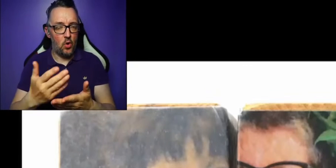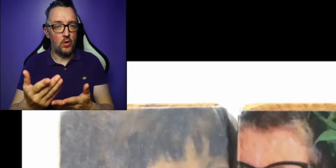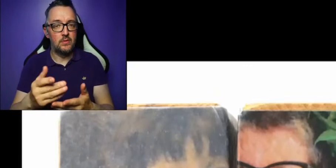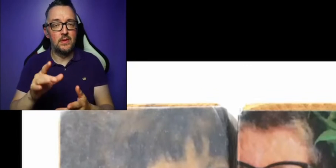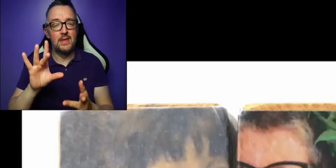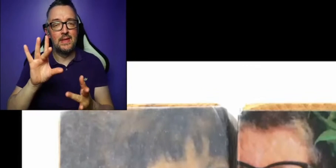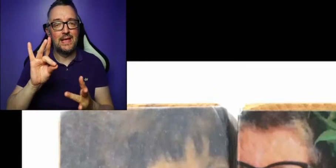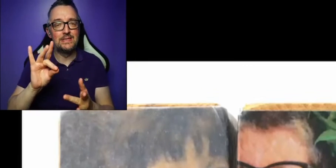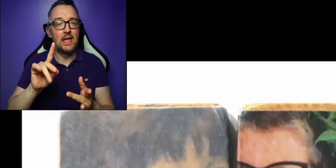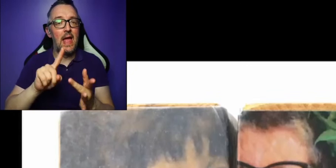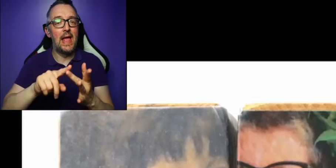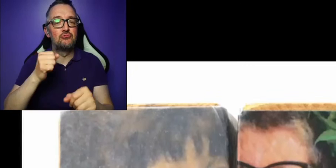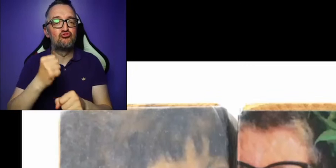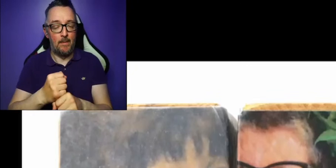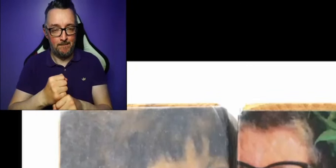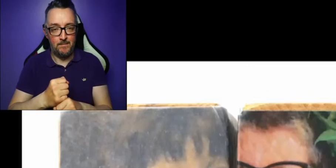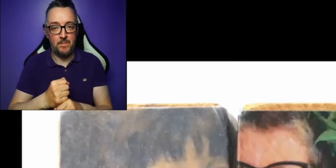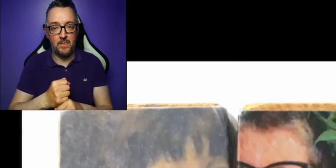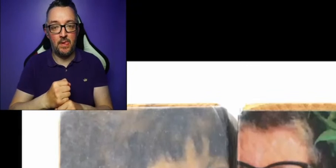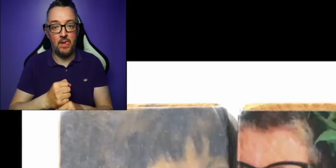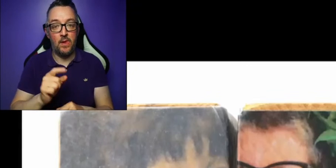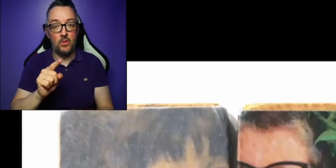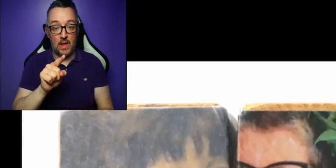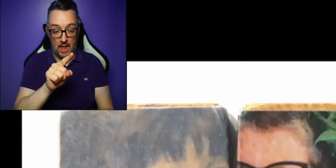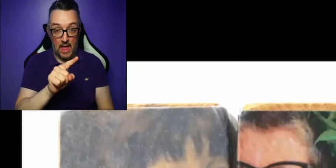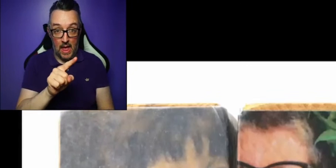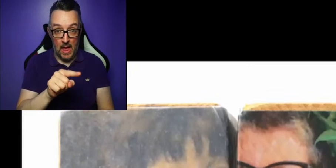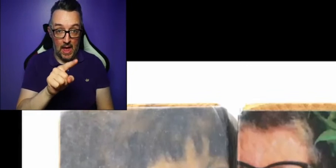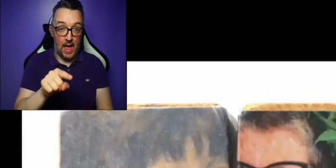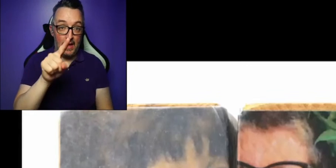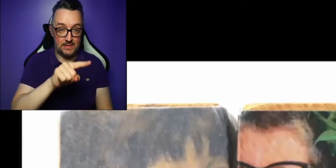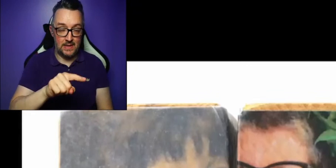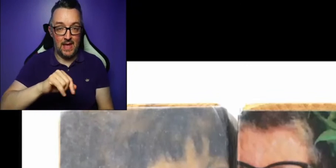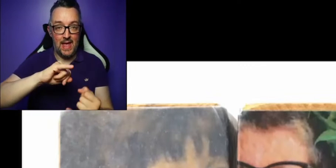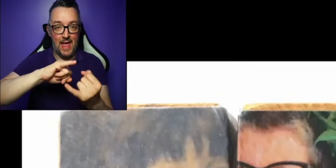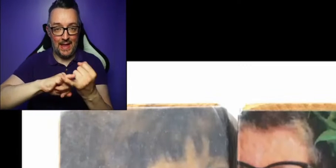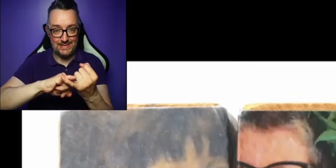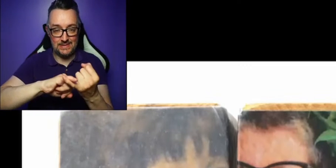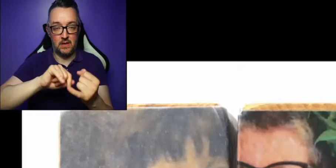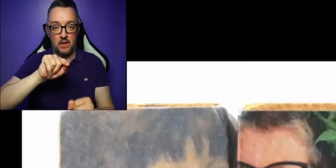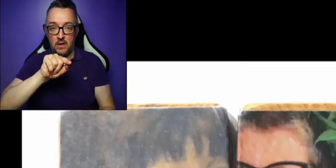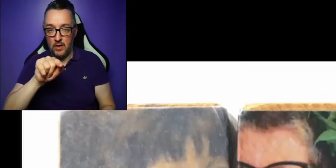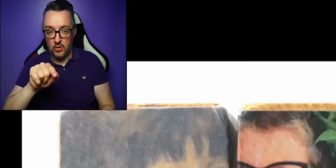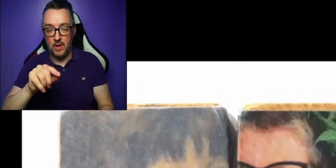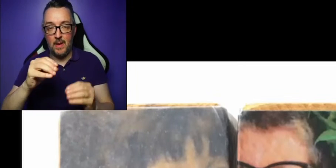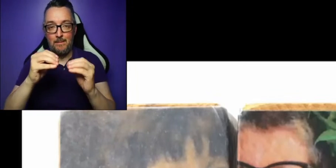on your Instagram account. And the handle for that is at